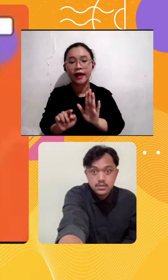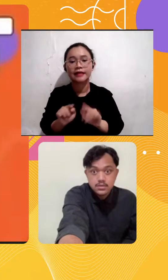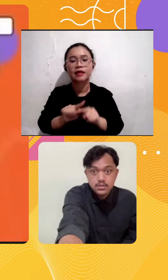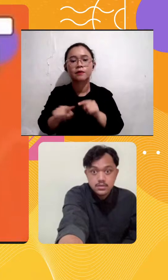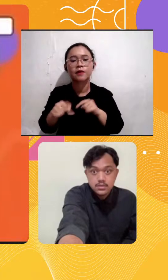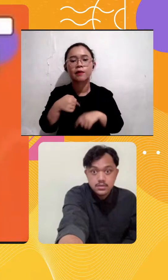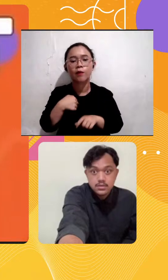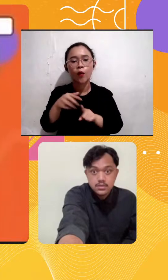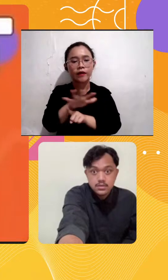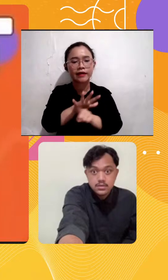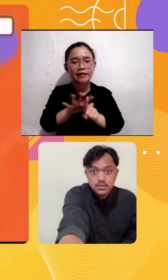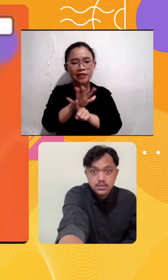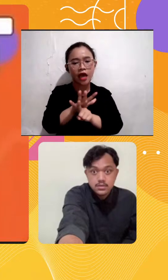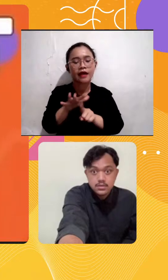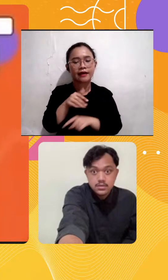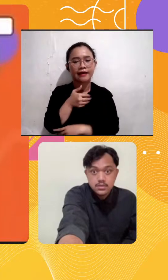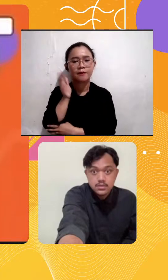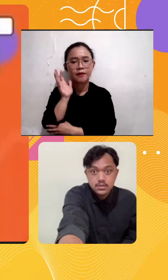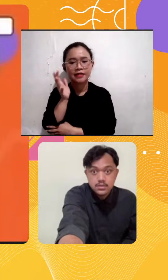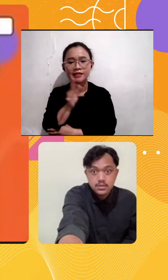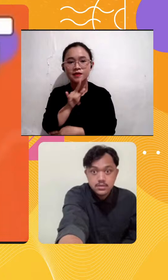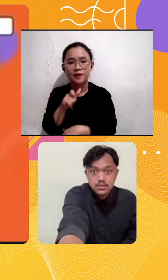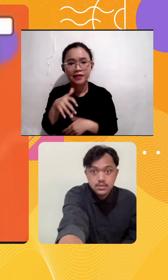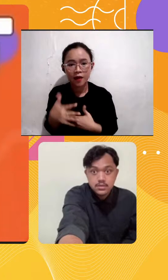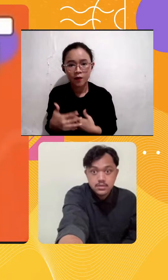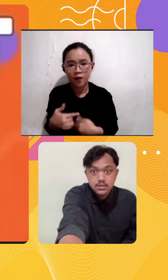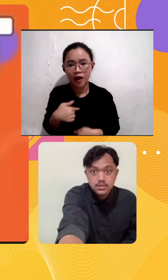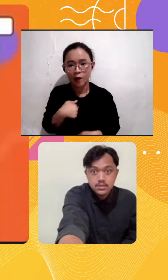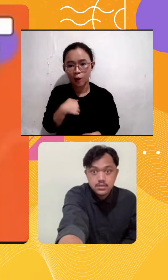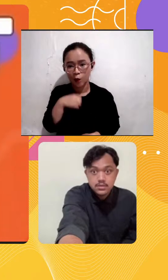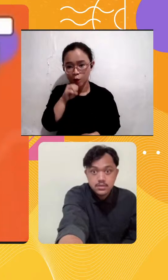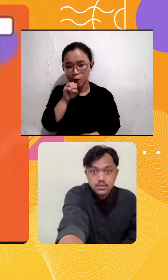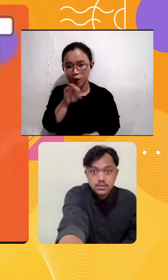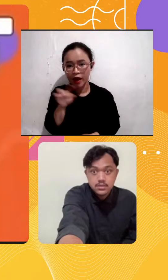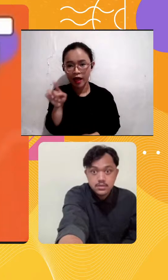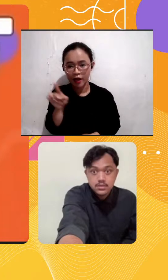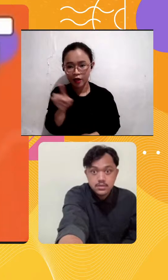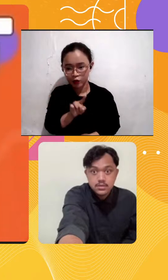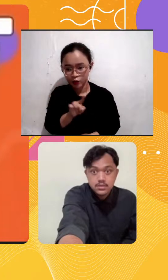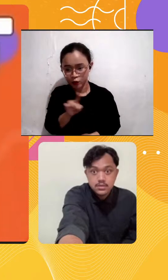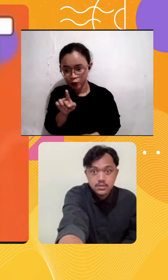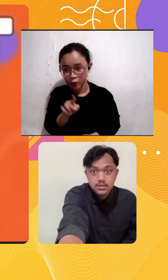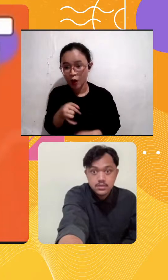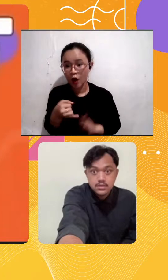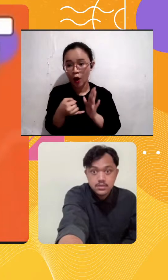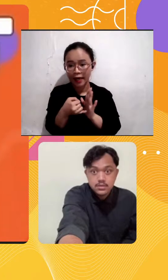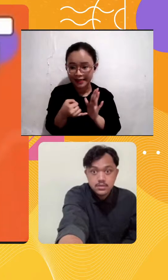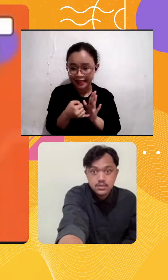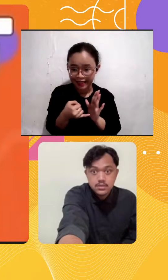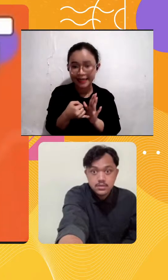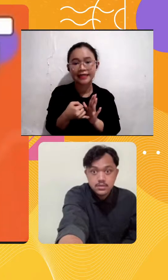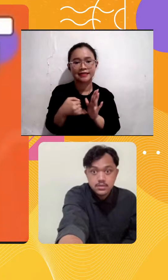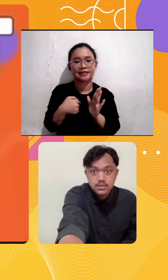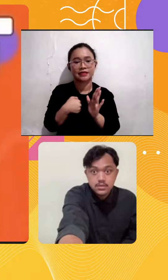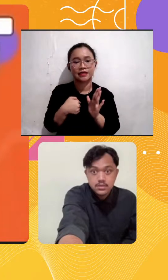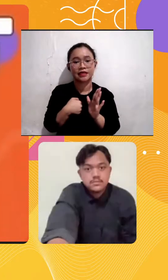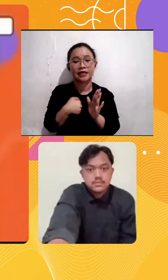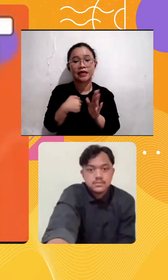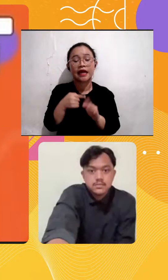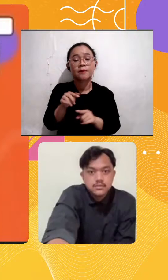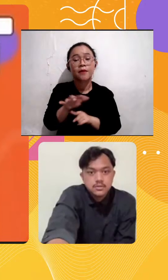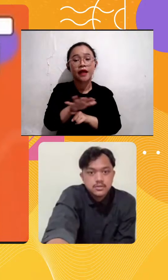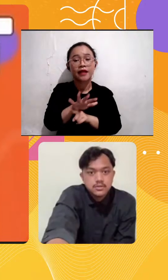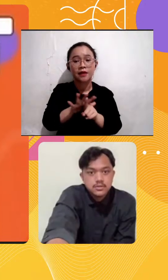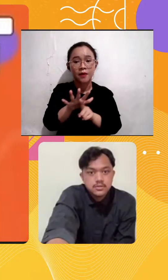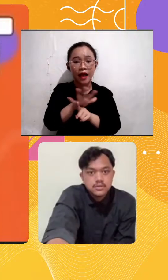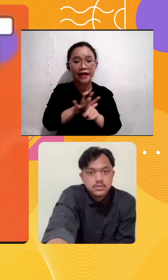this presentation. So I'm going to present the content quality assurance checklist. So the background is that last year, when we did